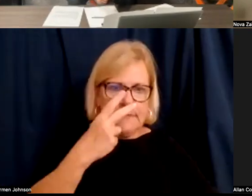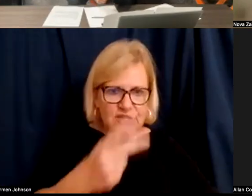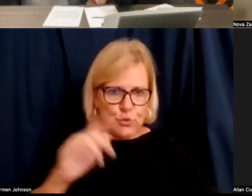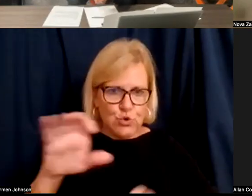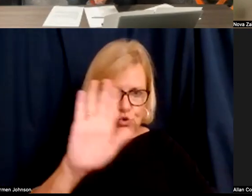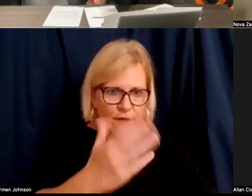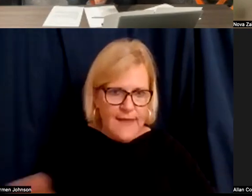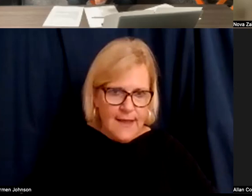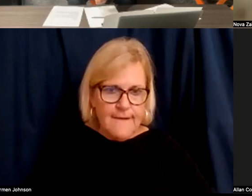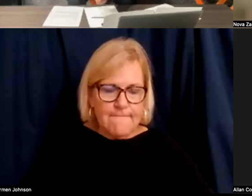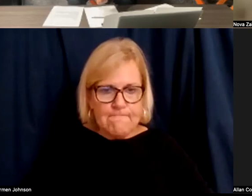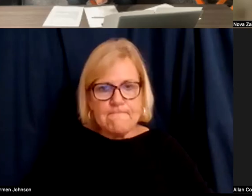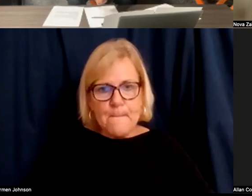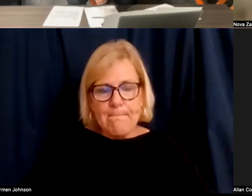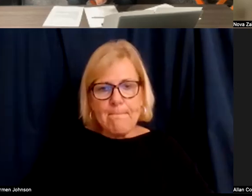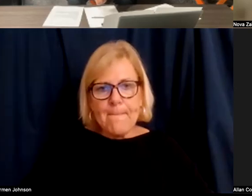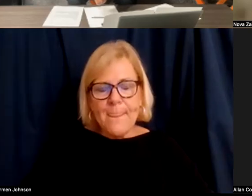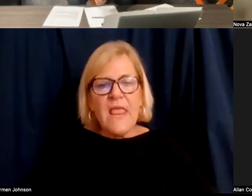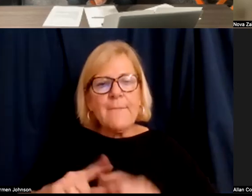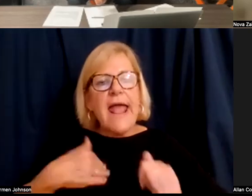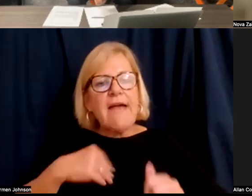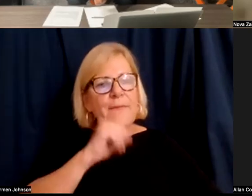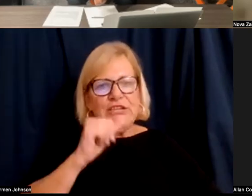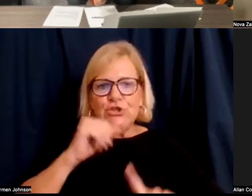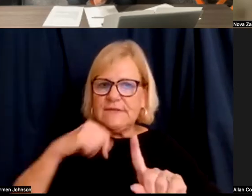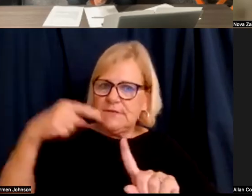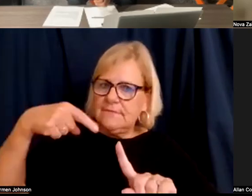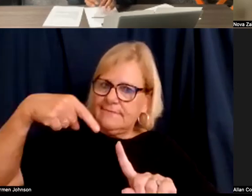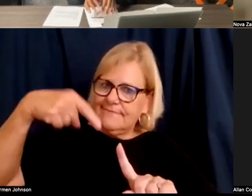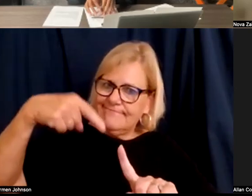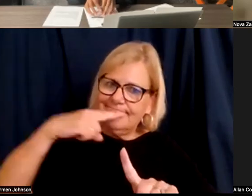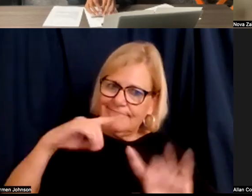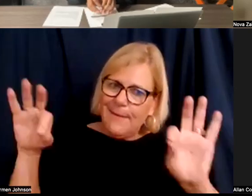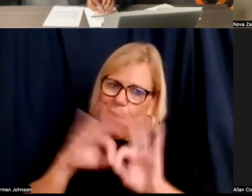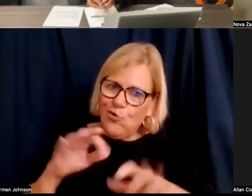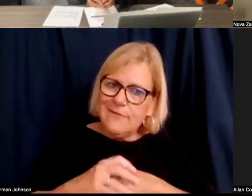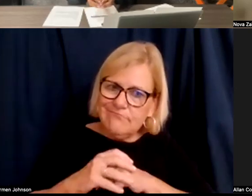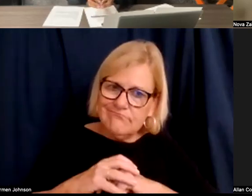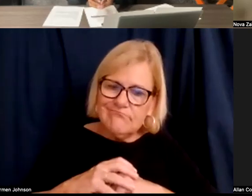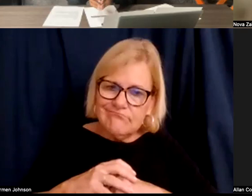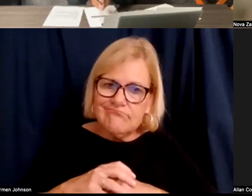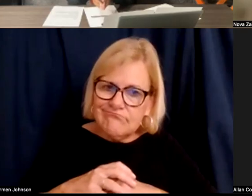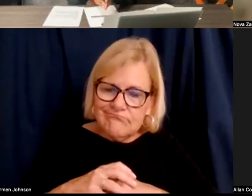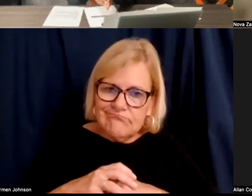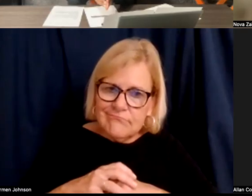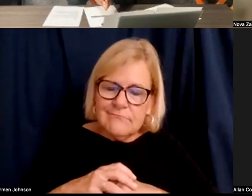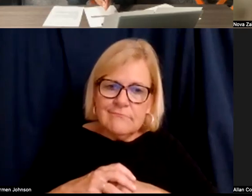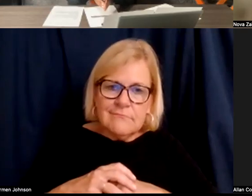thing. Um, but that patience part, man, I just really feel like it's so important, because Yeah.